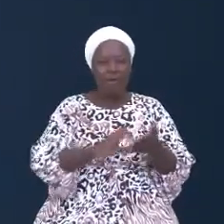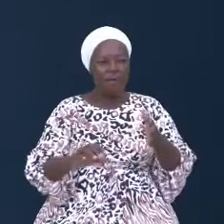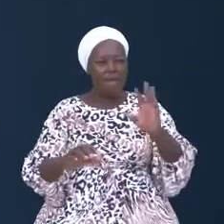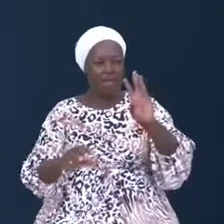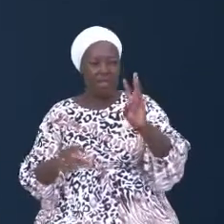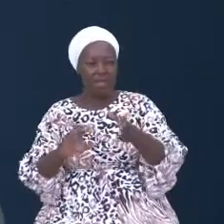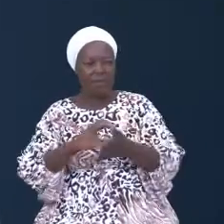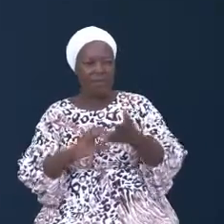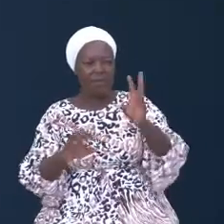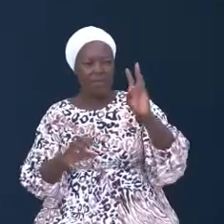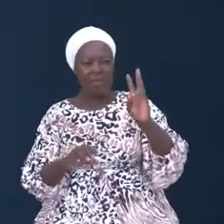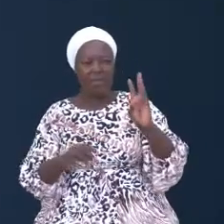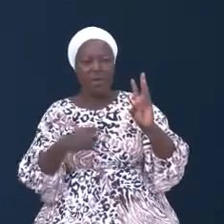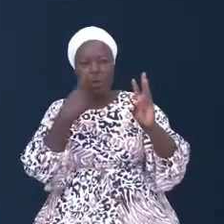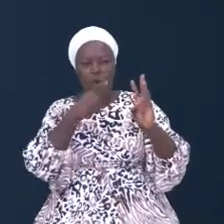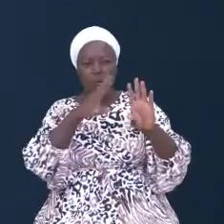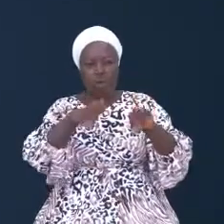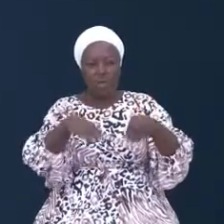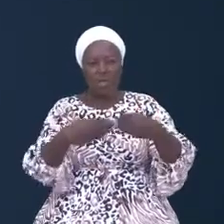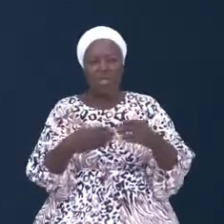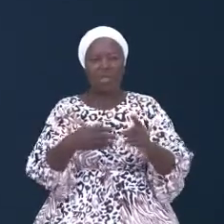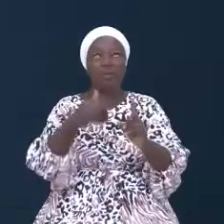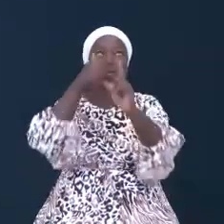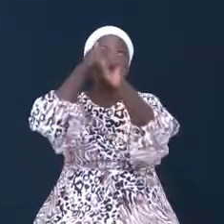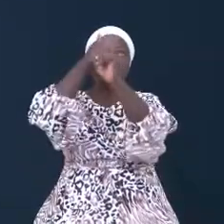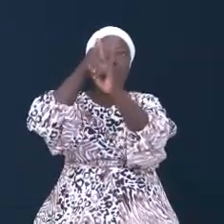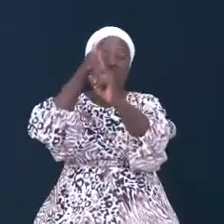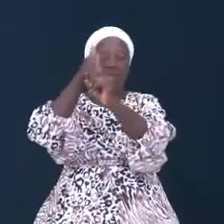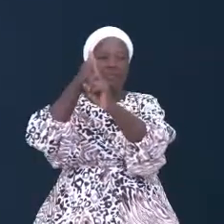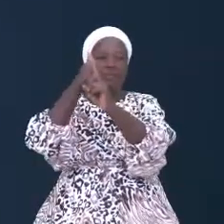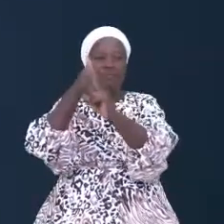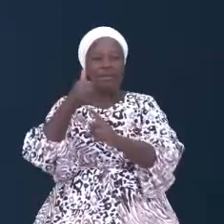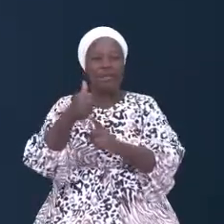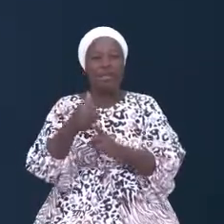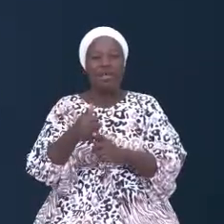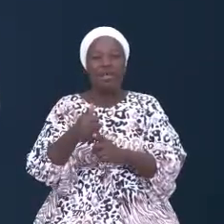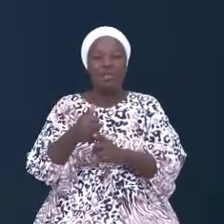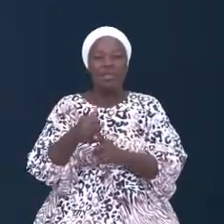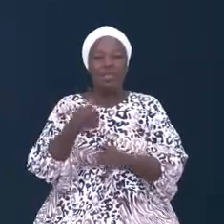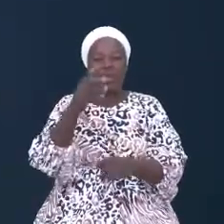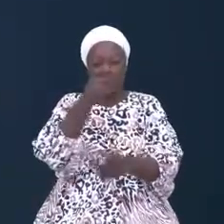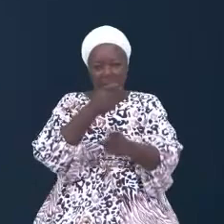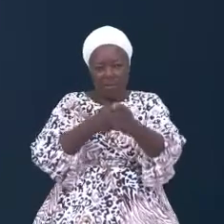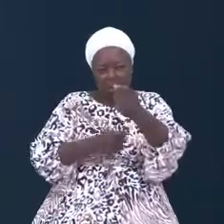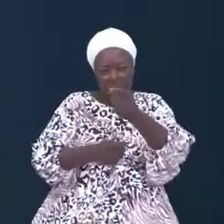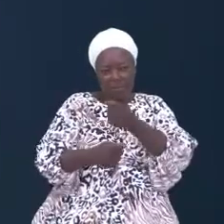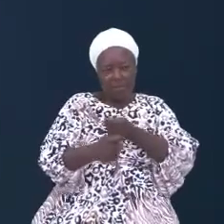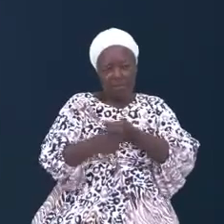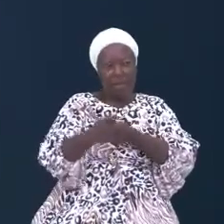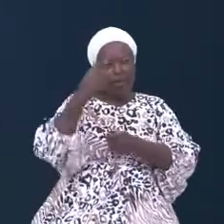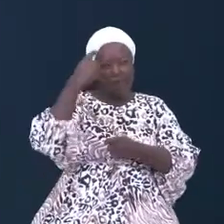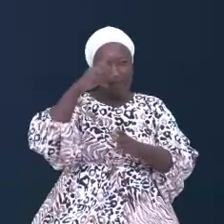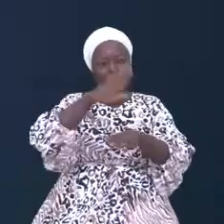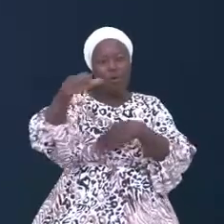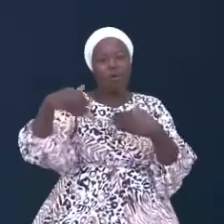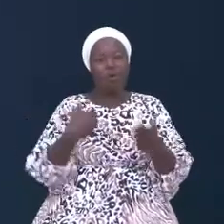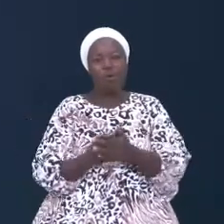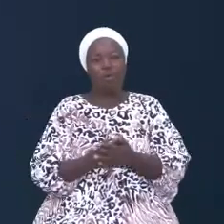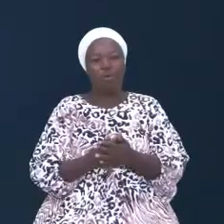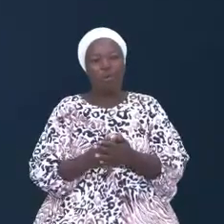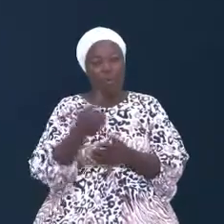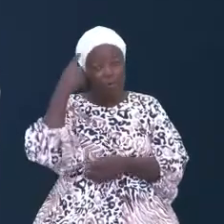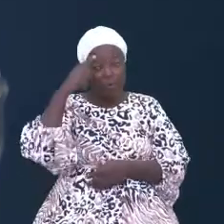tells us, it says, who gave himself a ransom for all, for